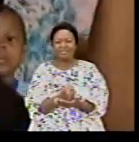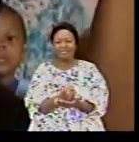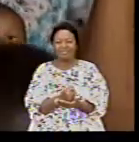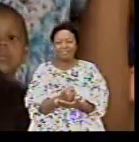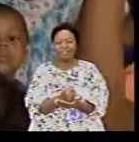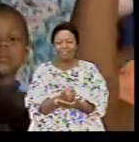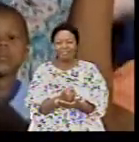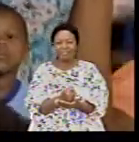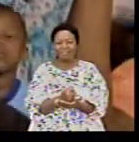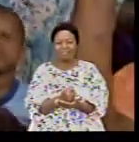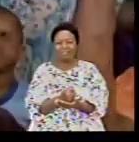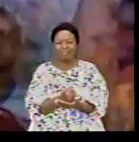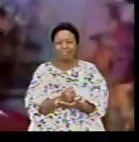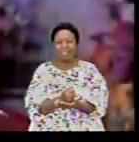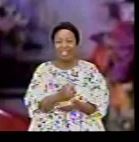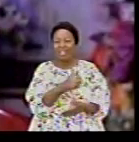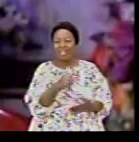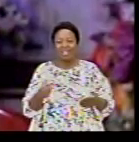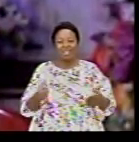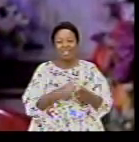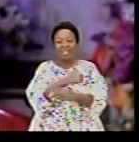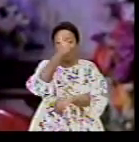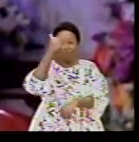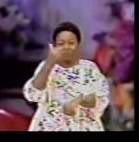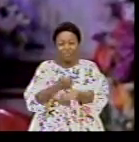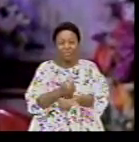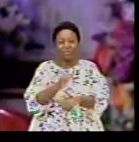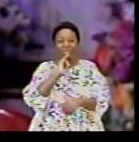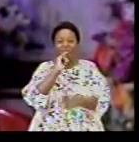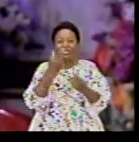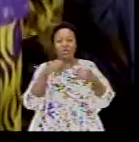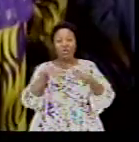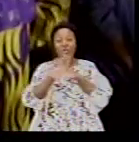A confirmation is coming in your life.